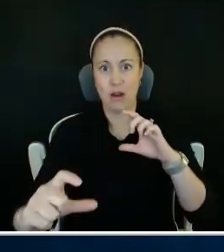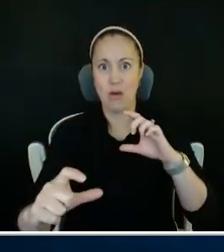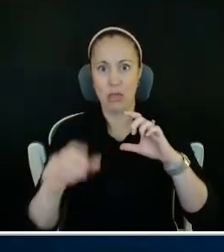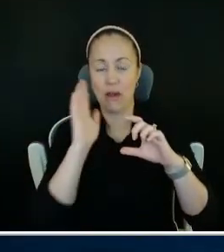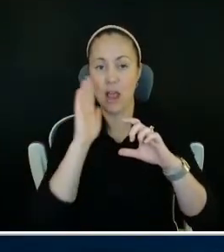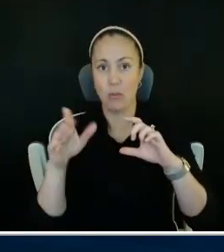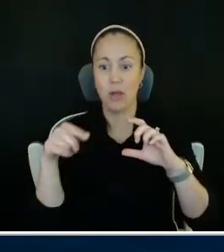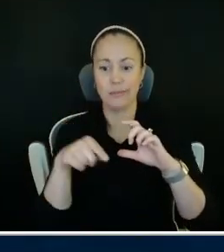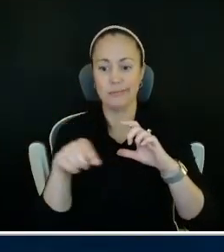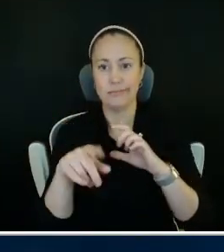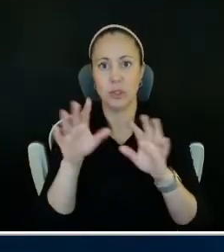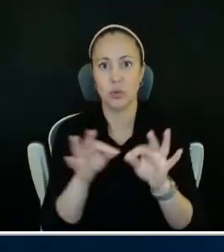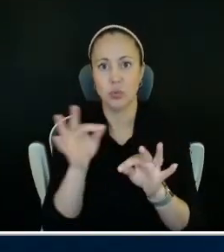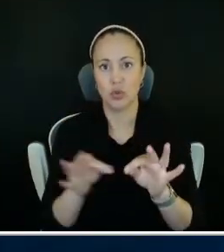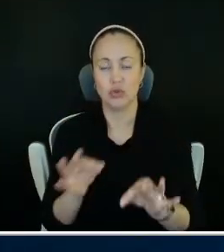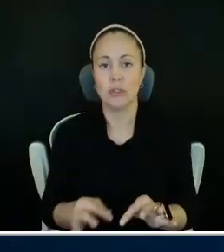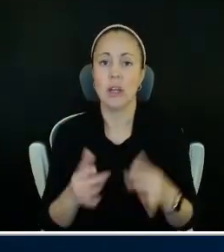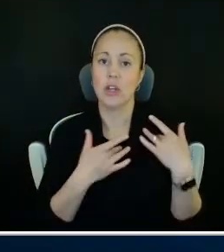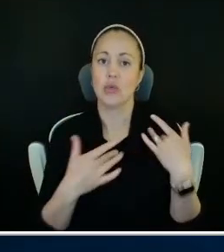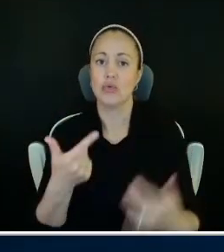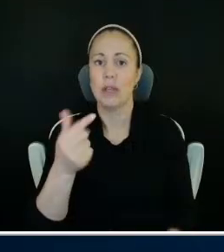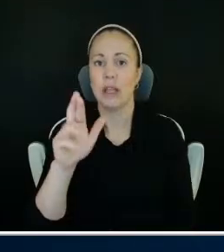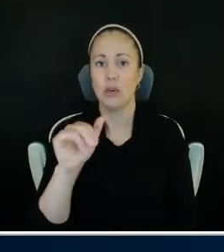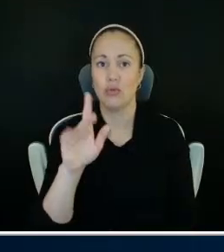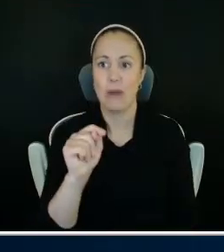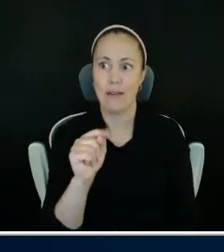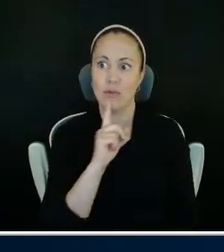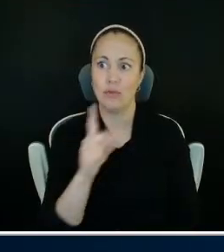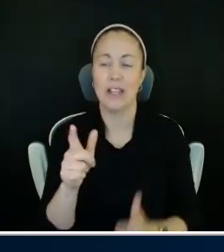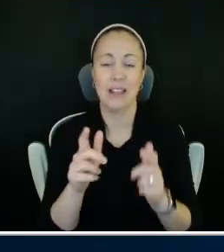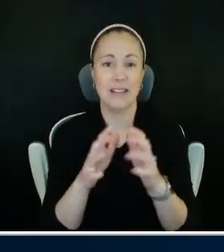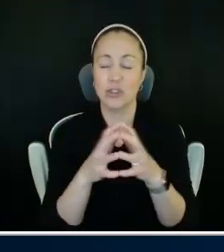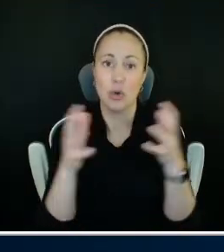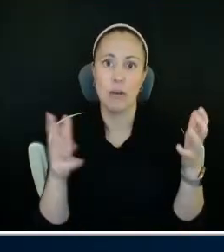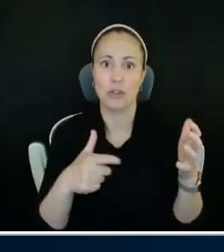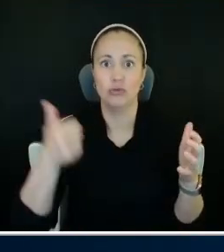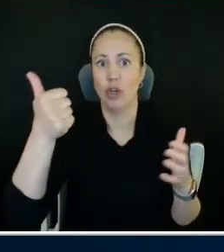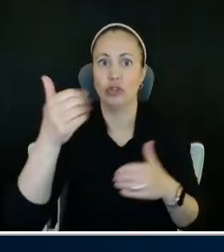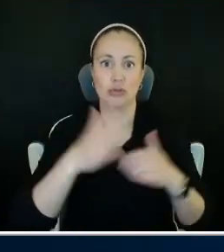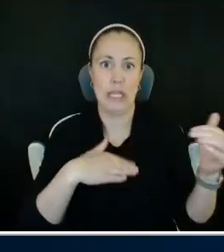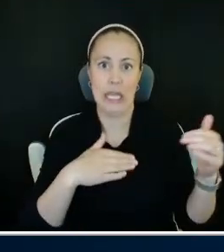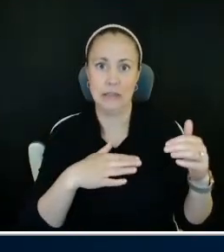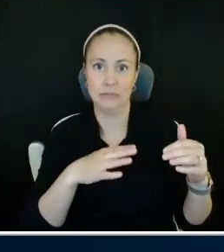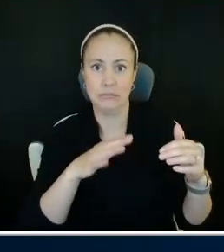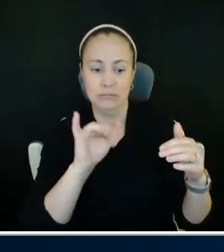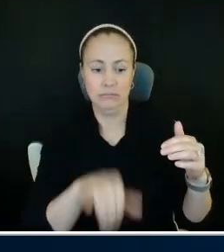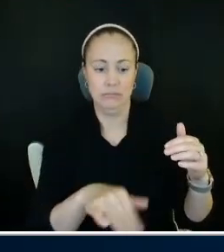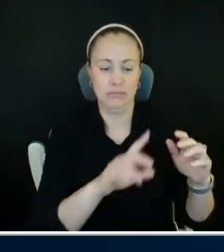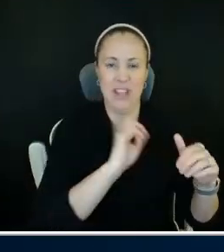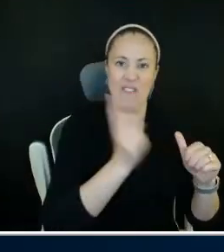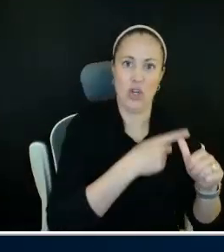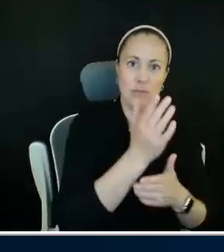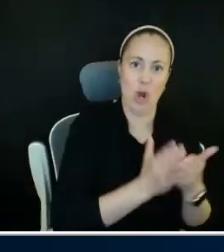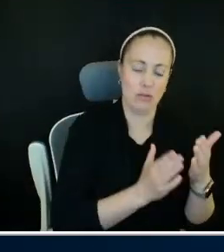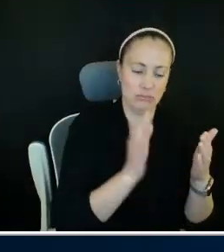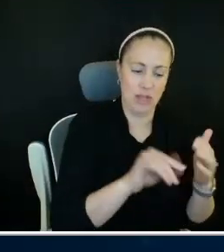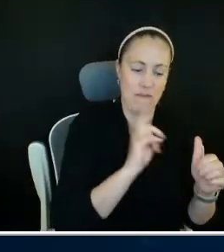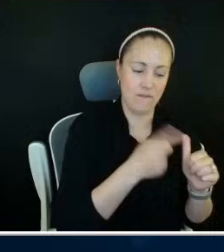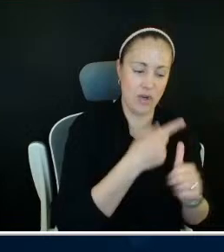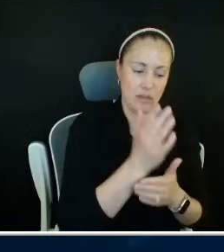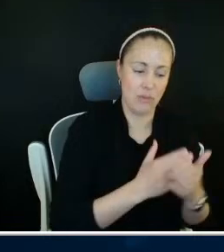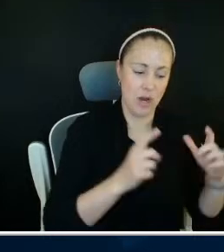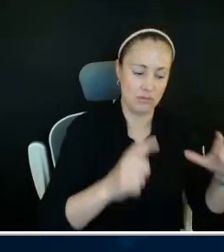And it usually the graft is much larger than her native graft. Then I take her native graft and then I tie it into